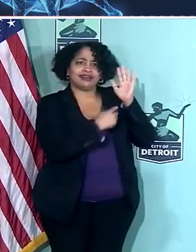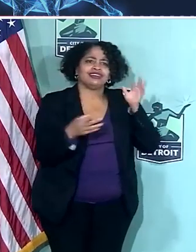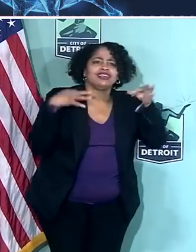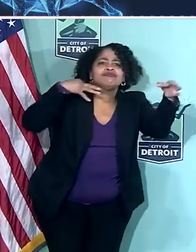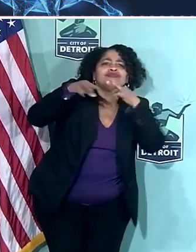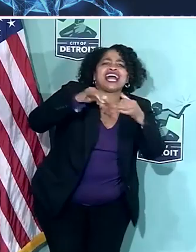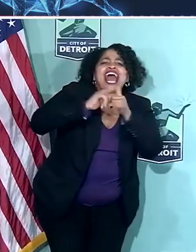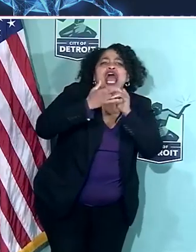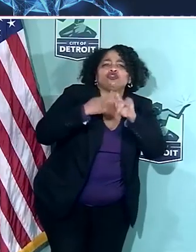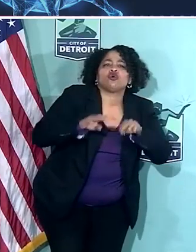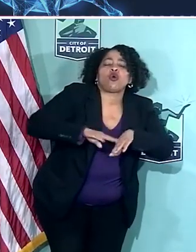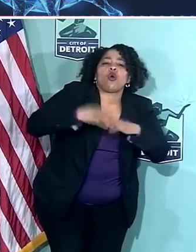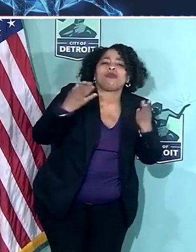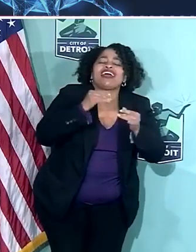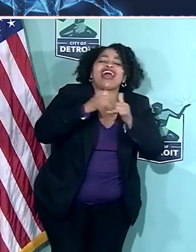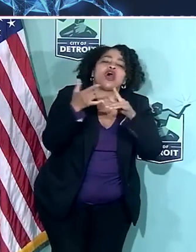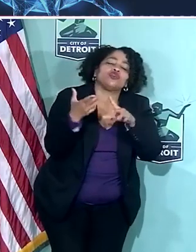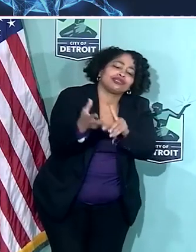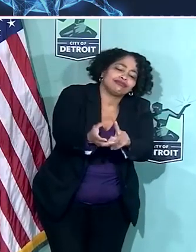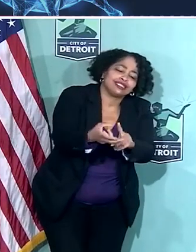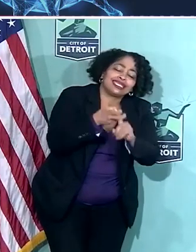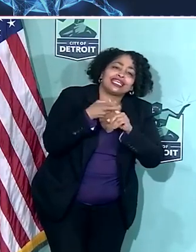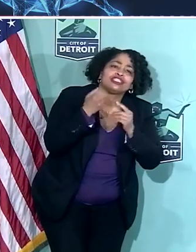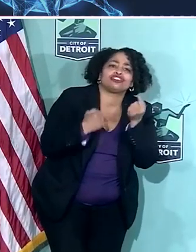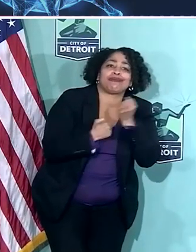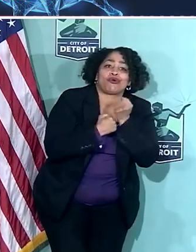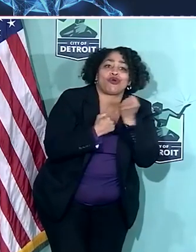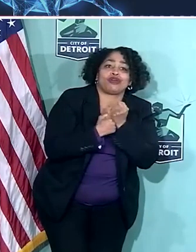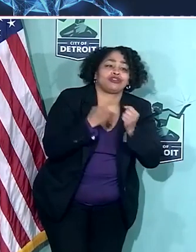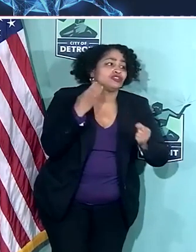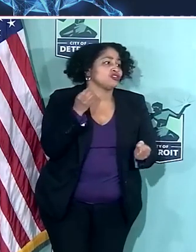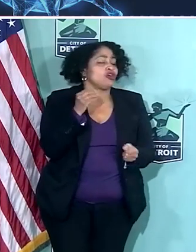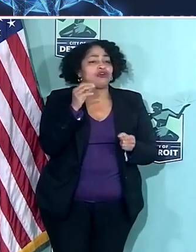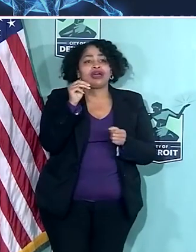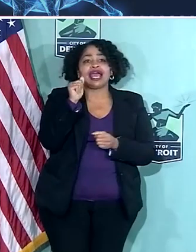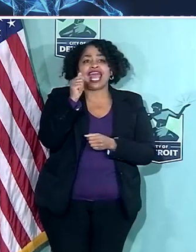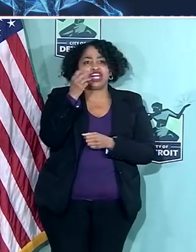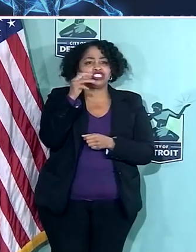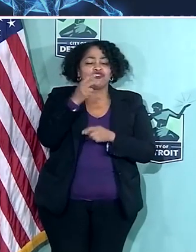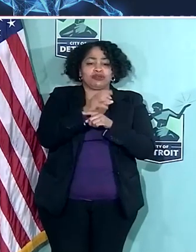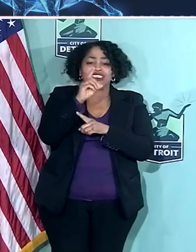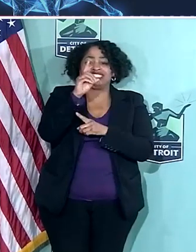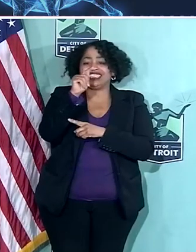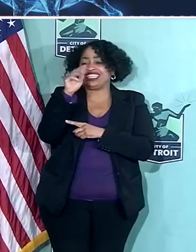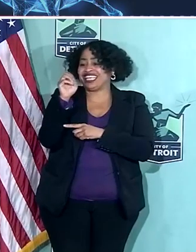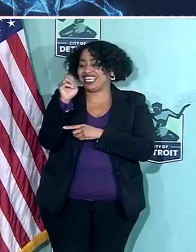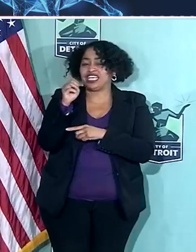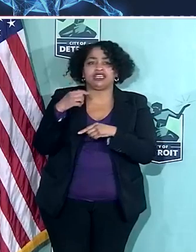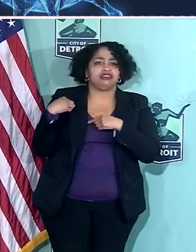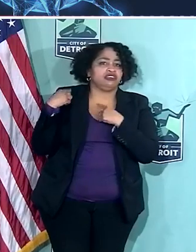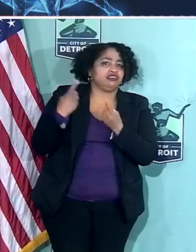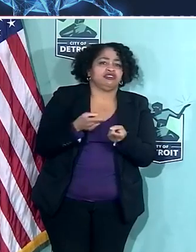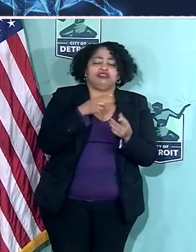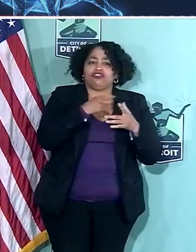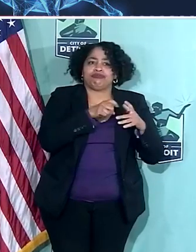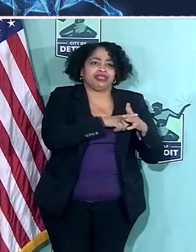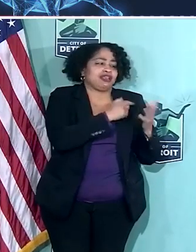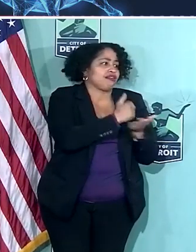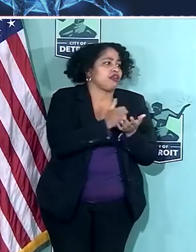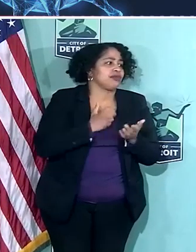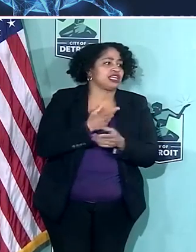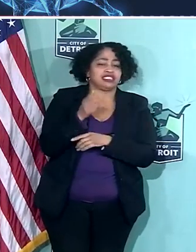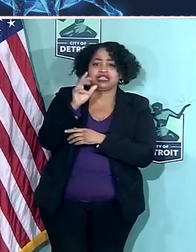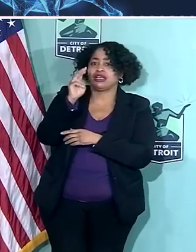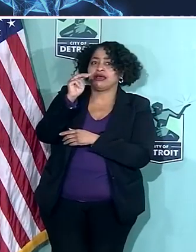So Dave Meter is here. Jerry Anderson from DTE has been the leader in this from the beginning. Dan Gilbert has been terrific, and Matt Cullen is here